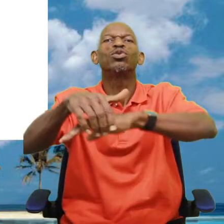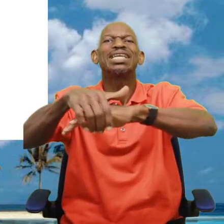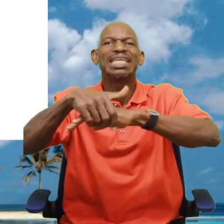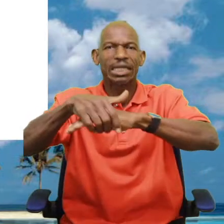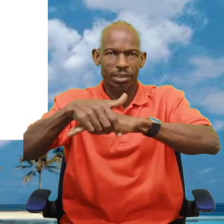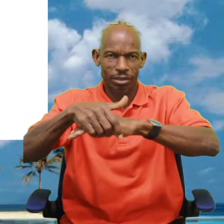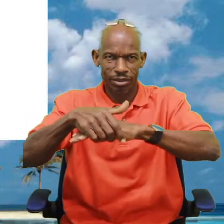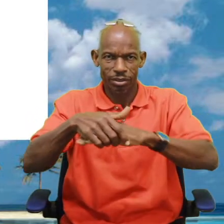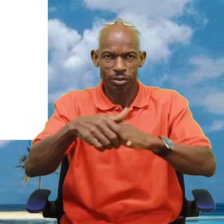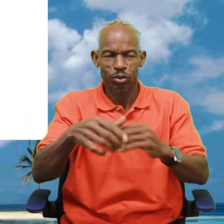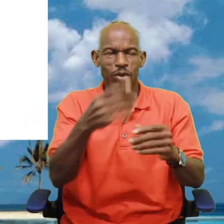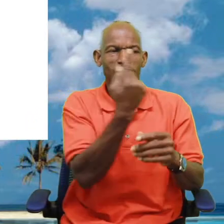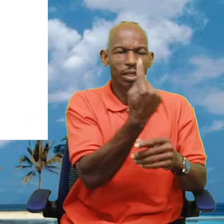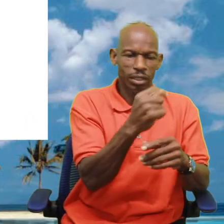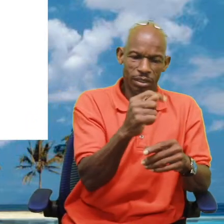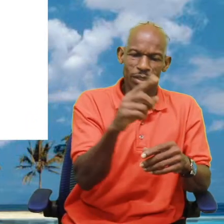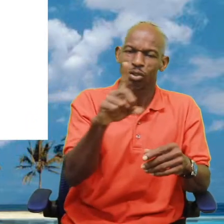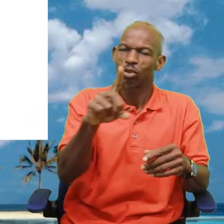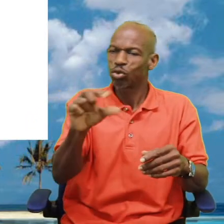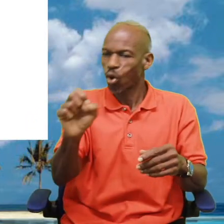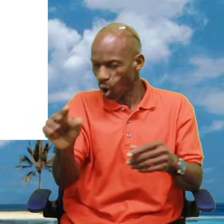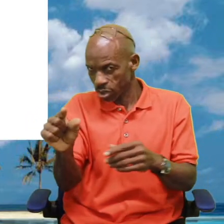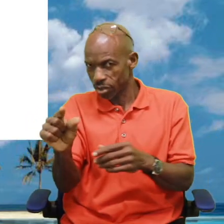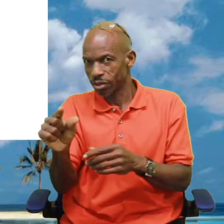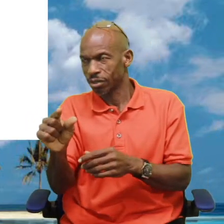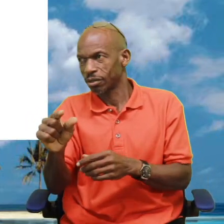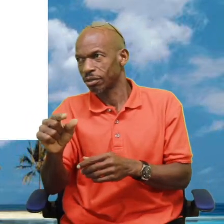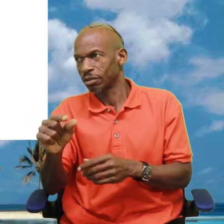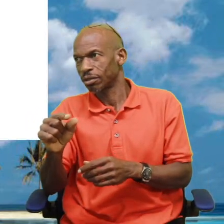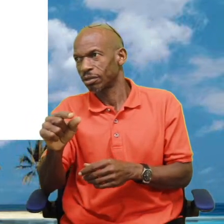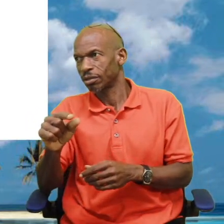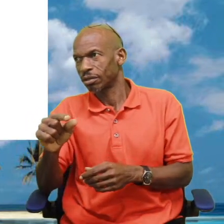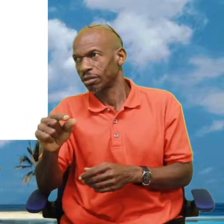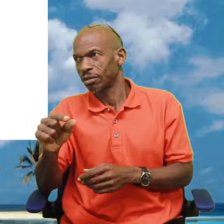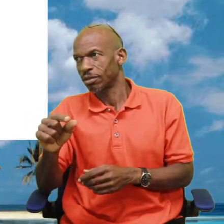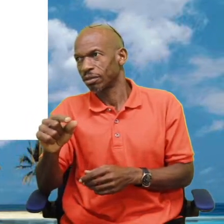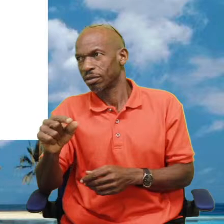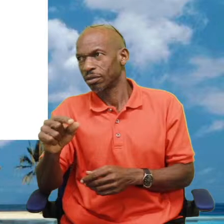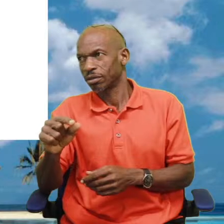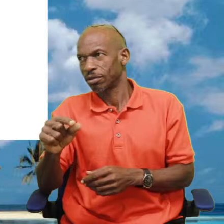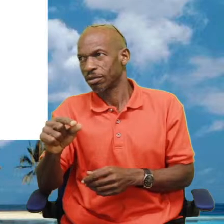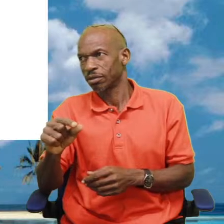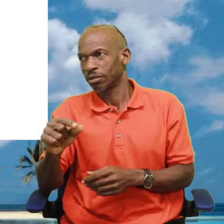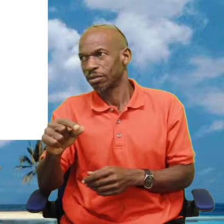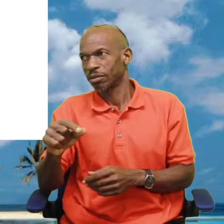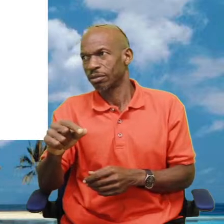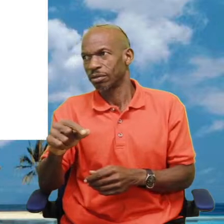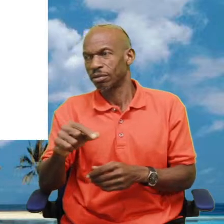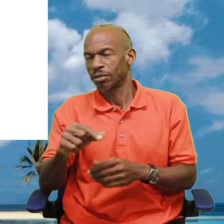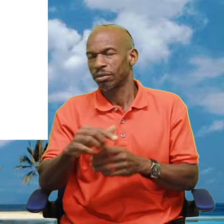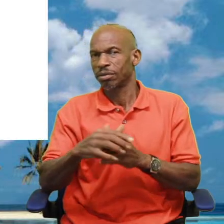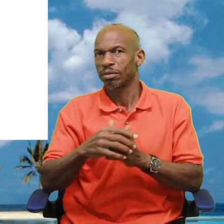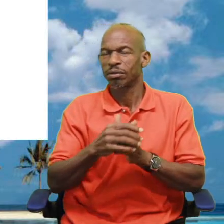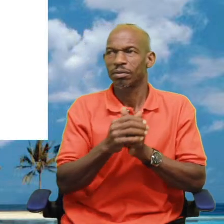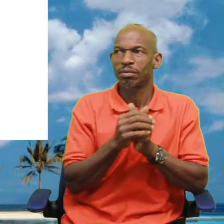All right, the dog. And I just put in a color code. I use in blue for noun. The